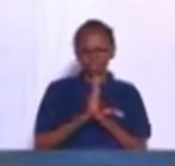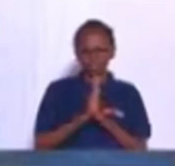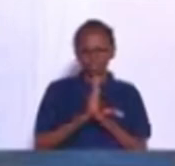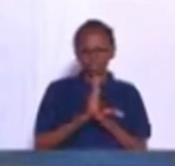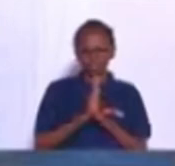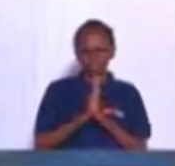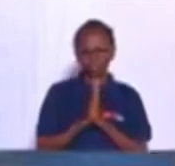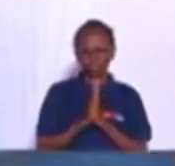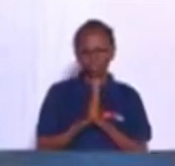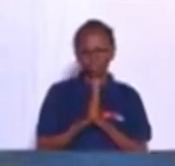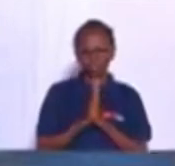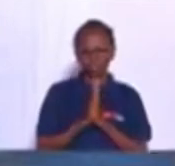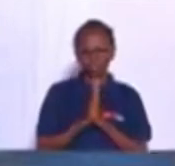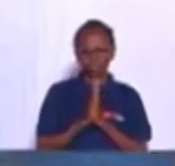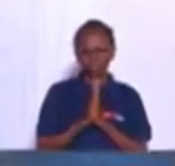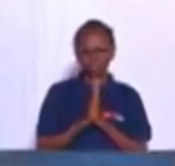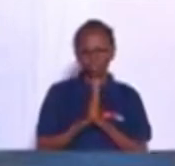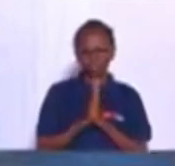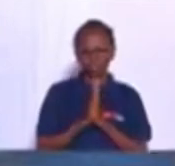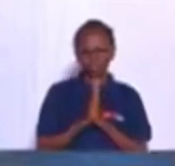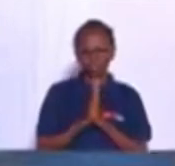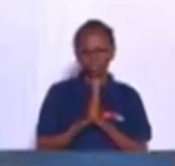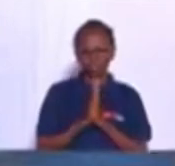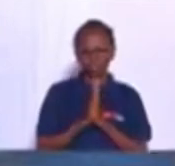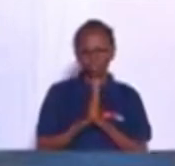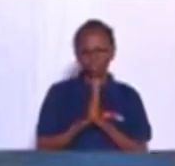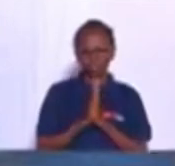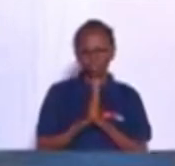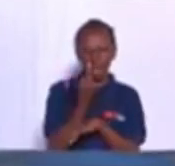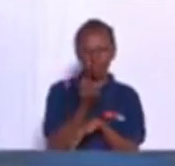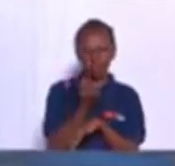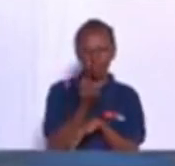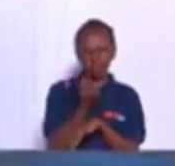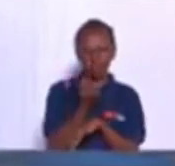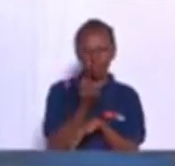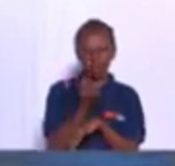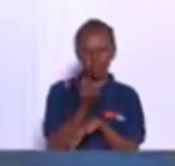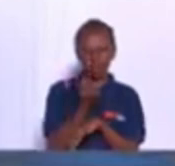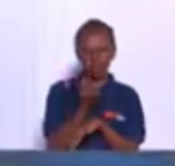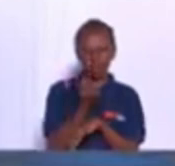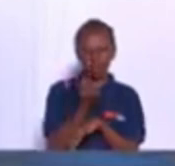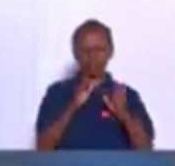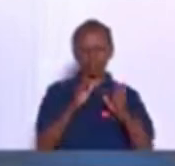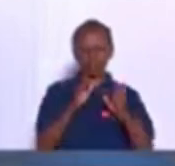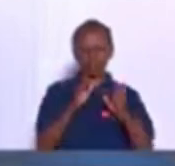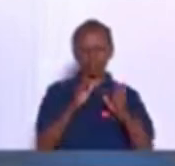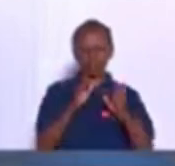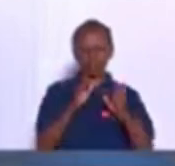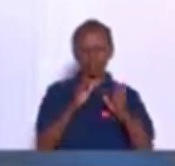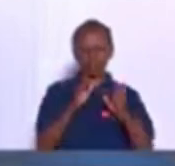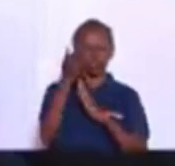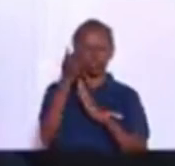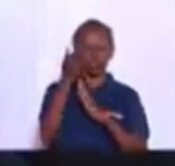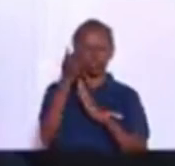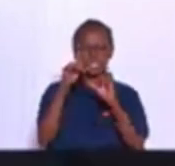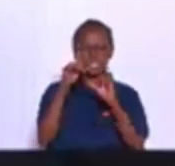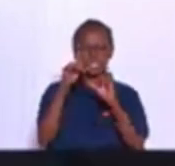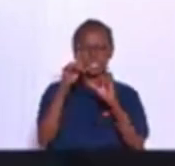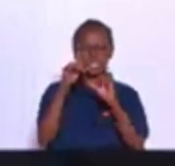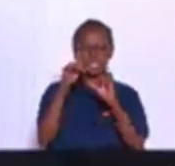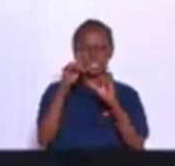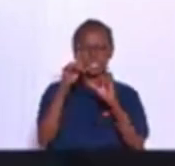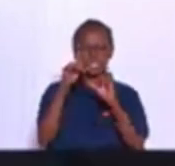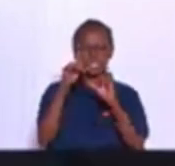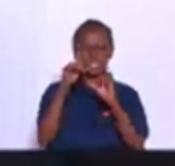Let us take 1 moment of silence to open your hearts to God in prayer. Let's